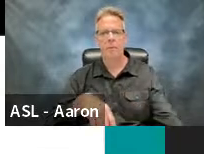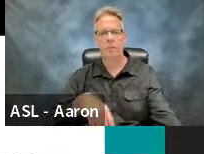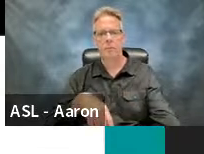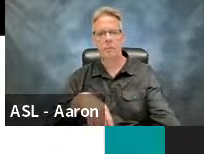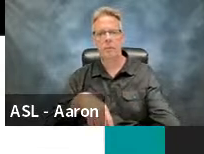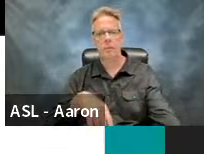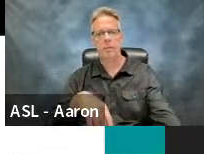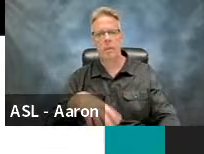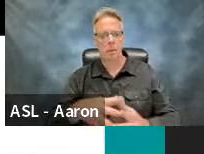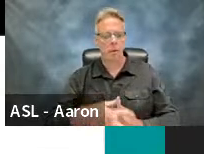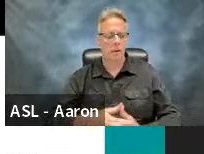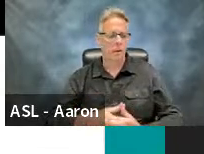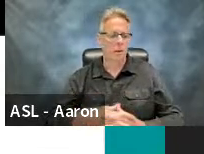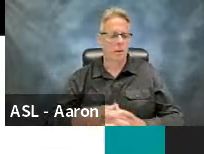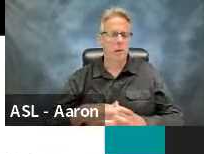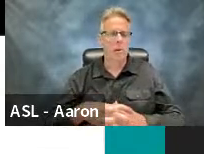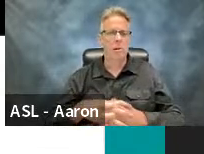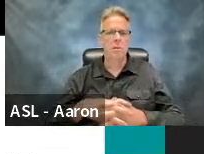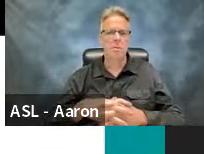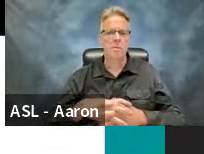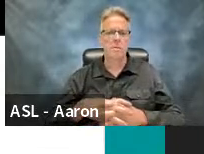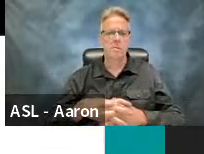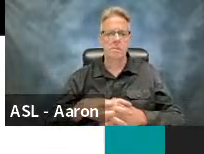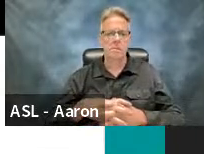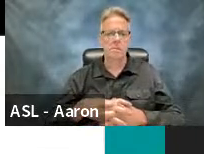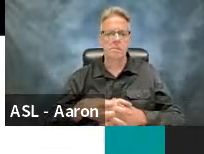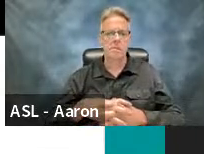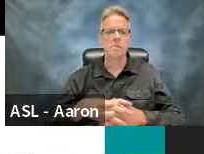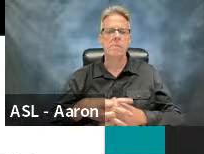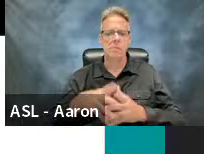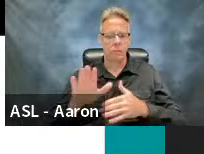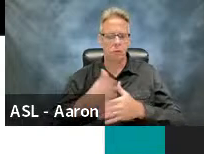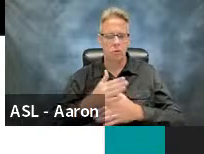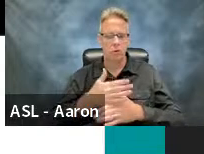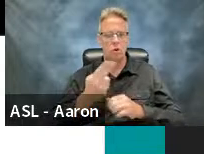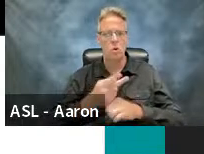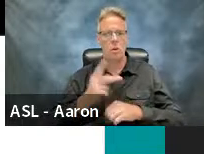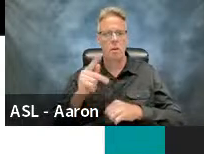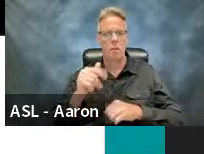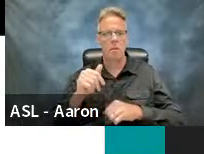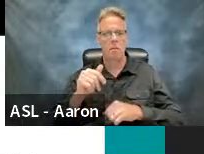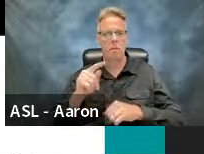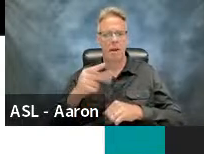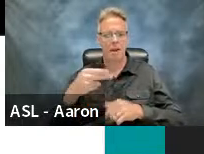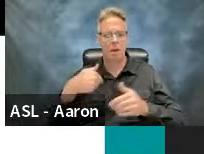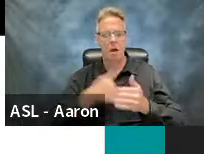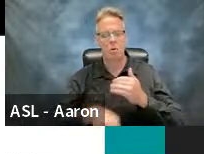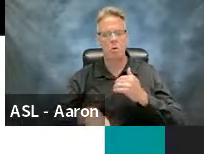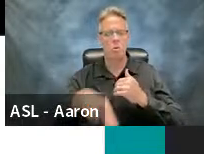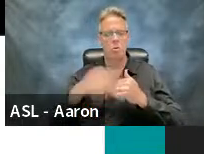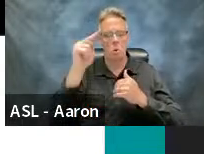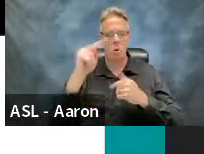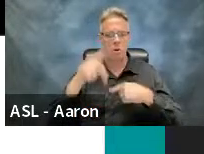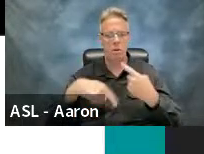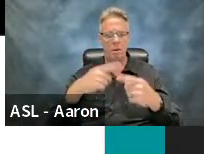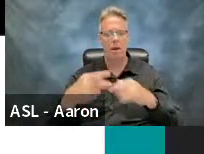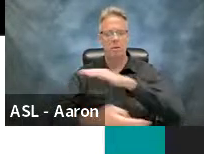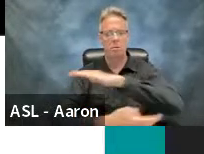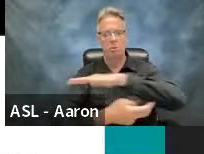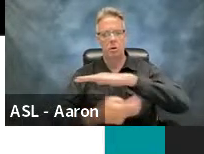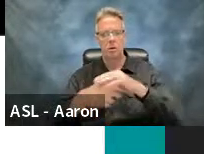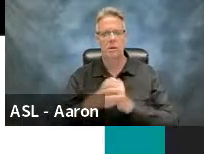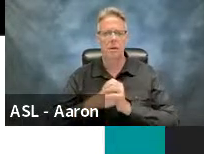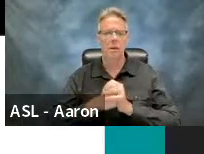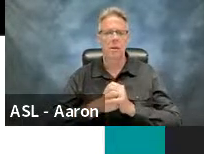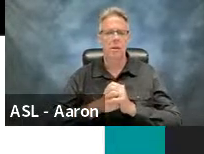Let's see, before I go on, I just mentioned the shared use path is under the northbound bridge. We're showing the helical